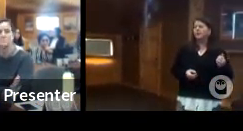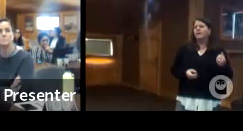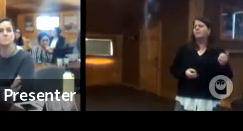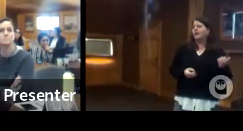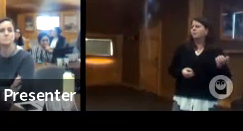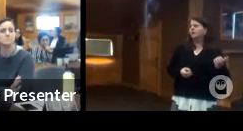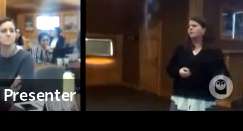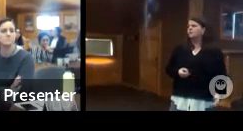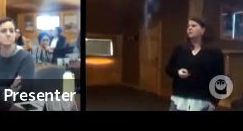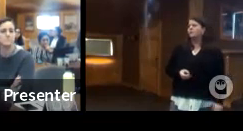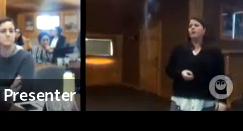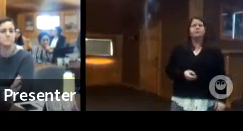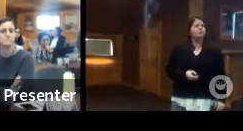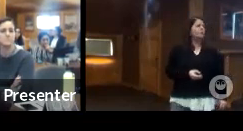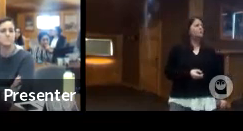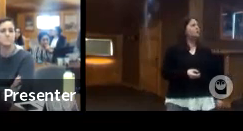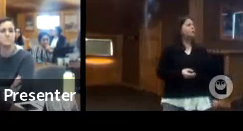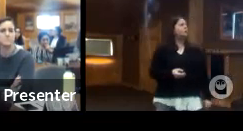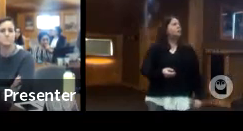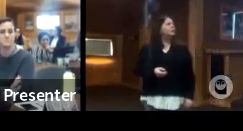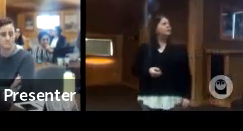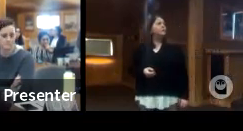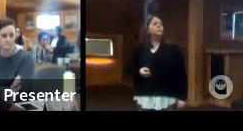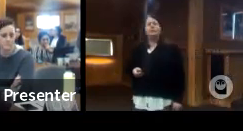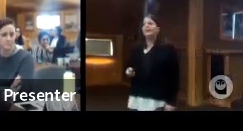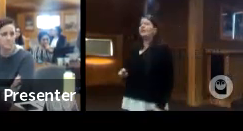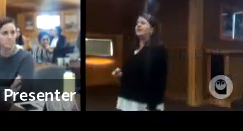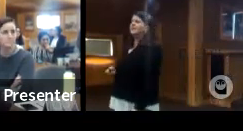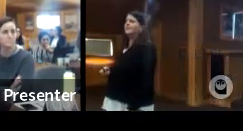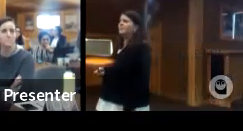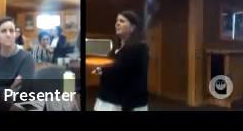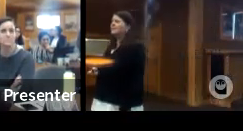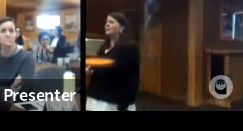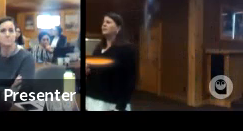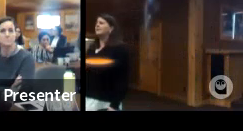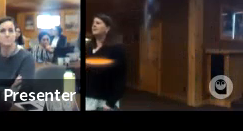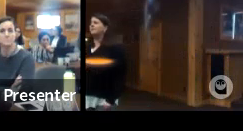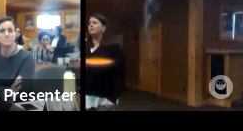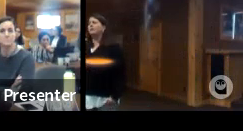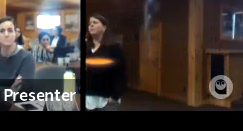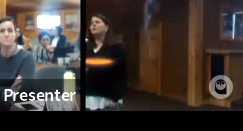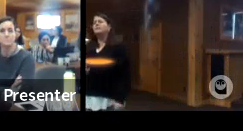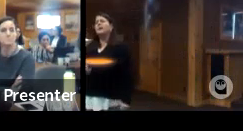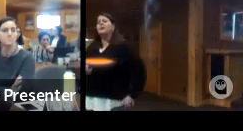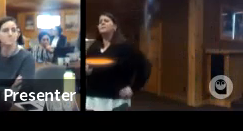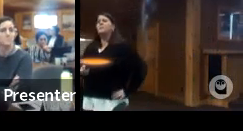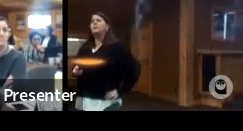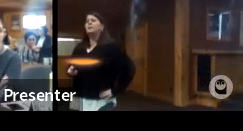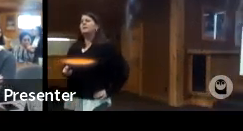typically. That'll be a conversation you have with your prosecutor. Determine what kind of case it is. It may be different if it's civil or